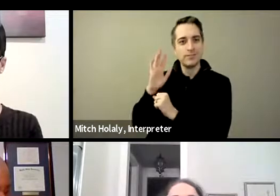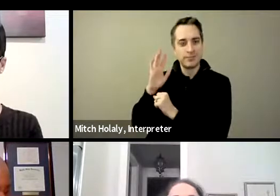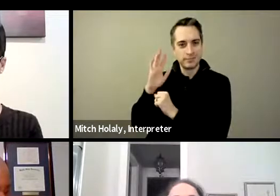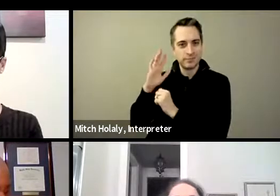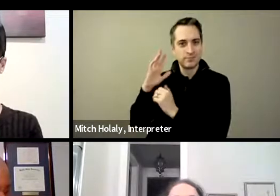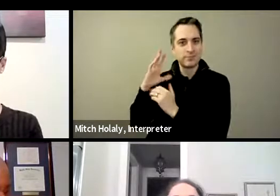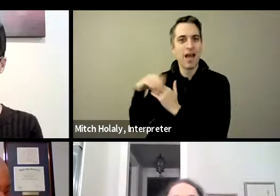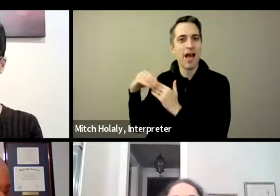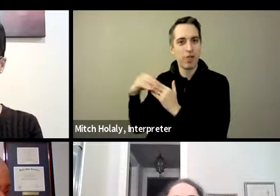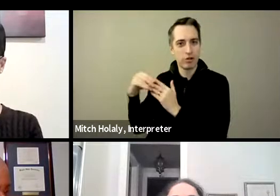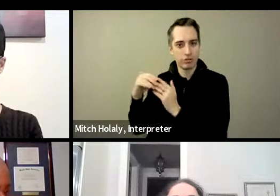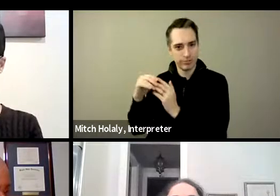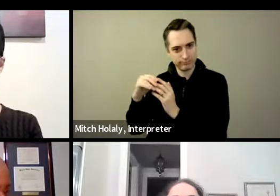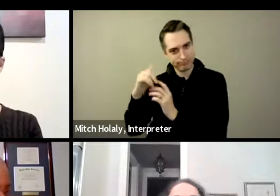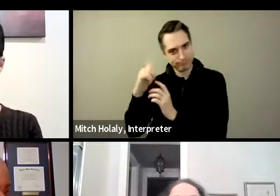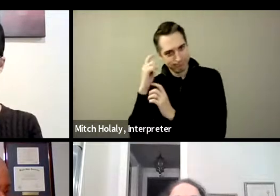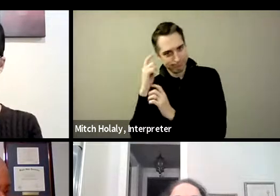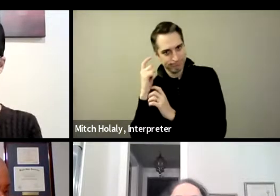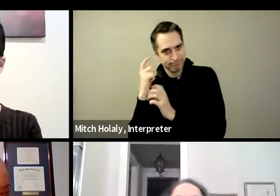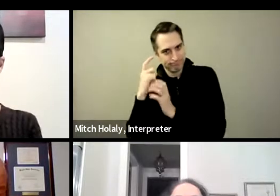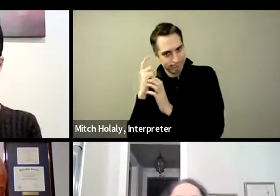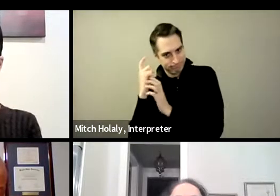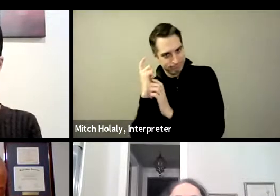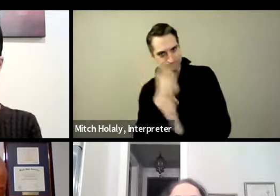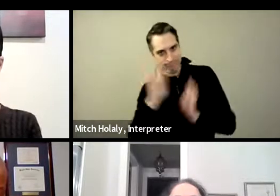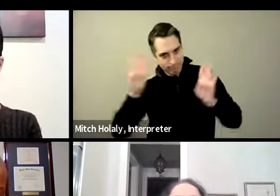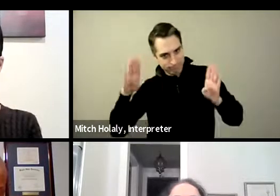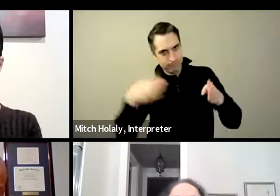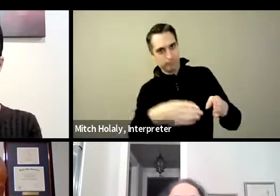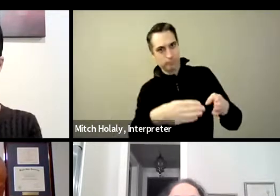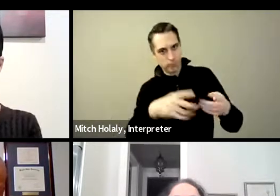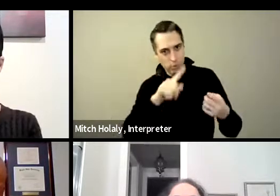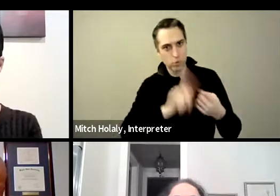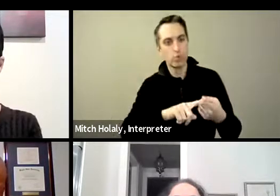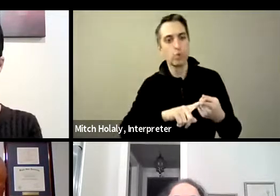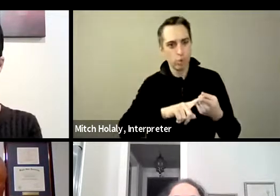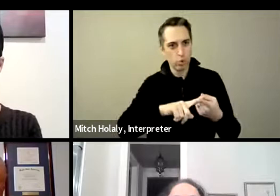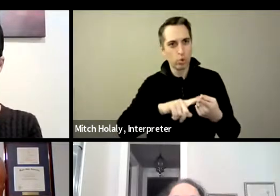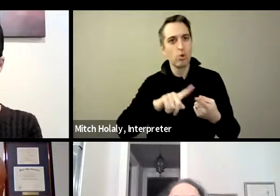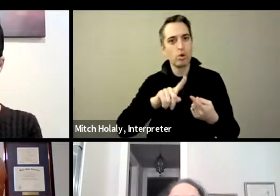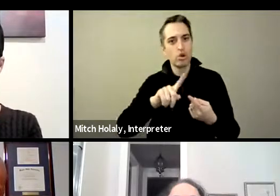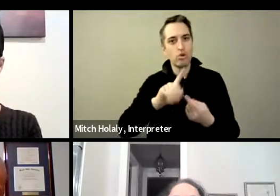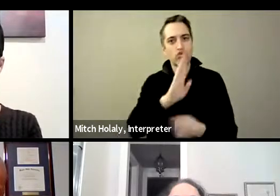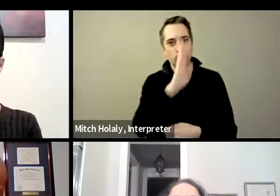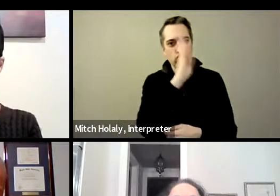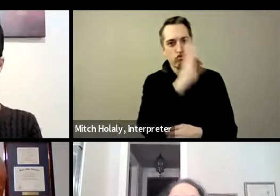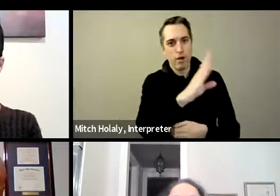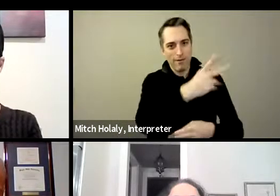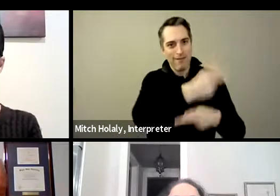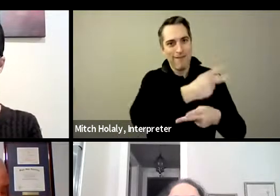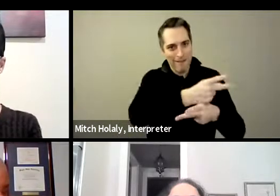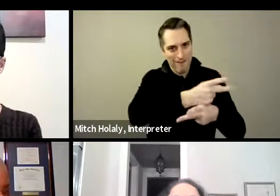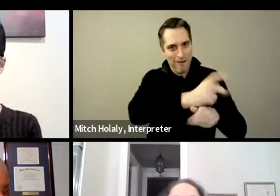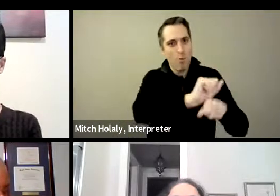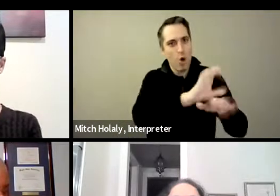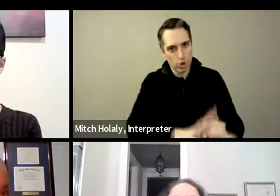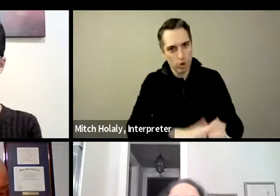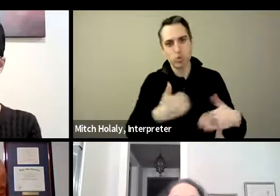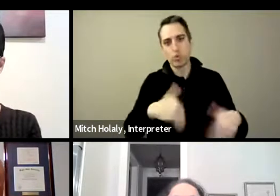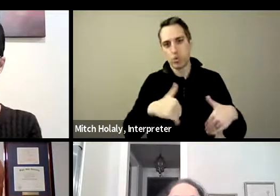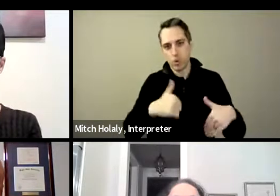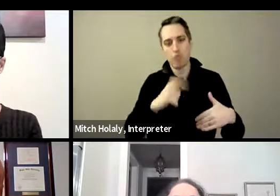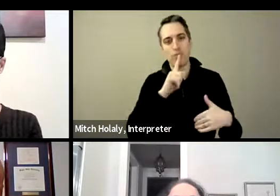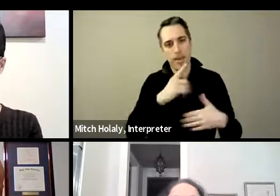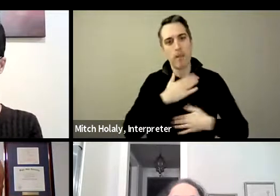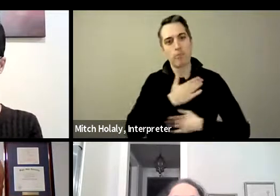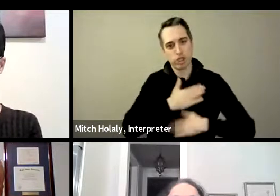direct care staffs throughout the state in the 3,500 settings in the different counties. Certainly appreciate that. And even